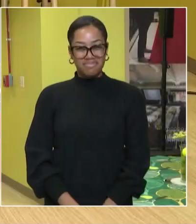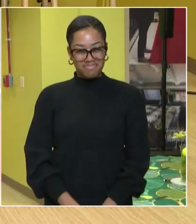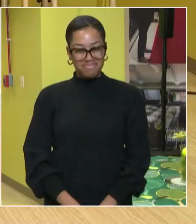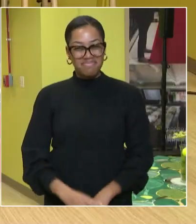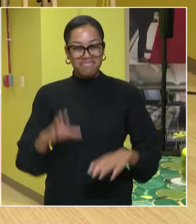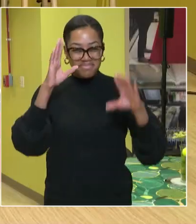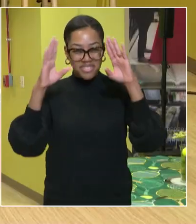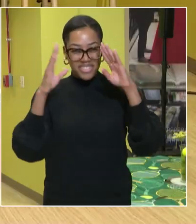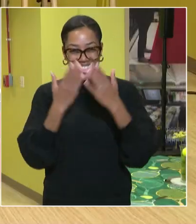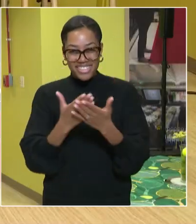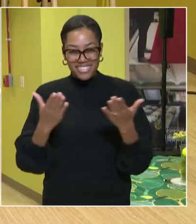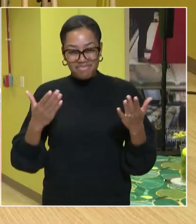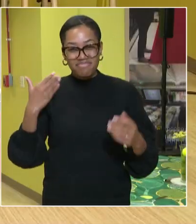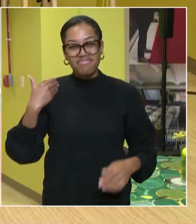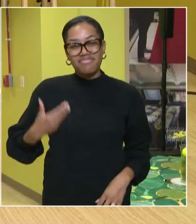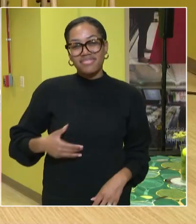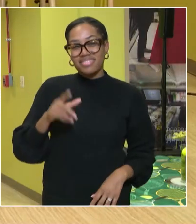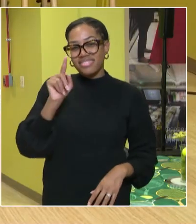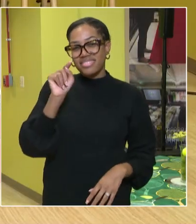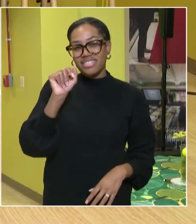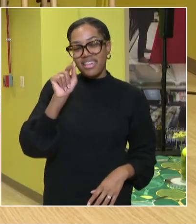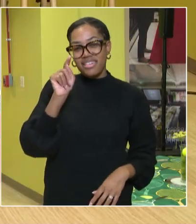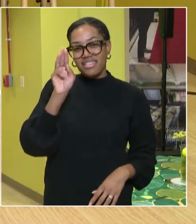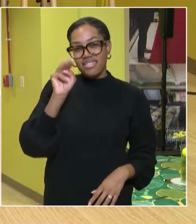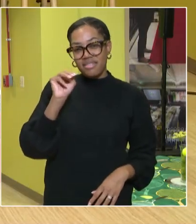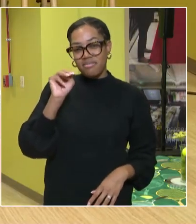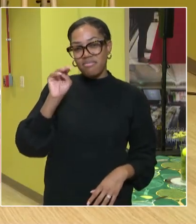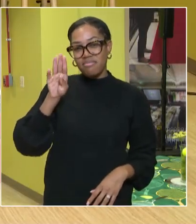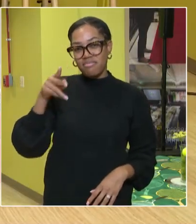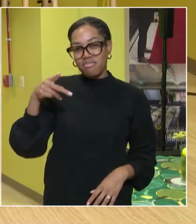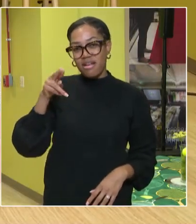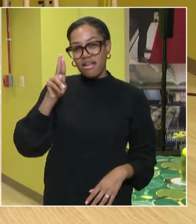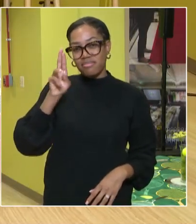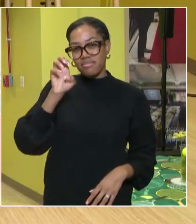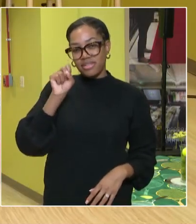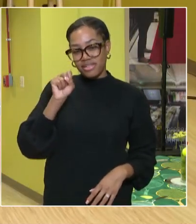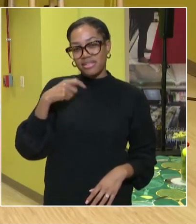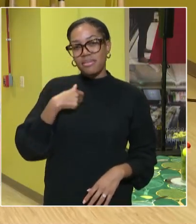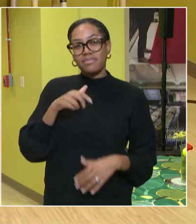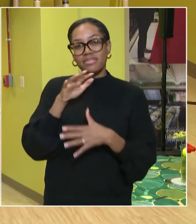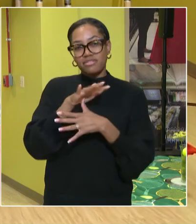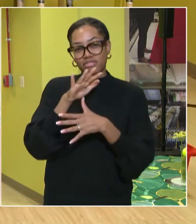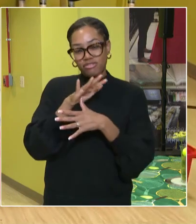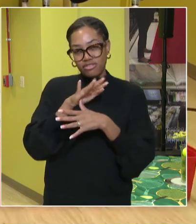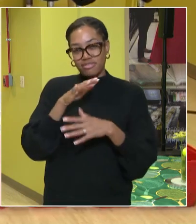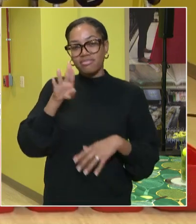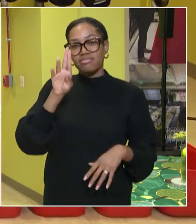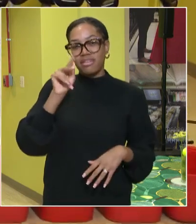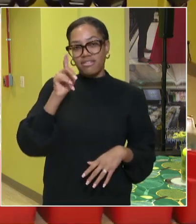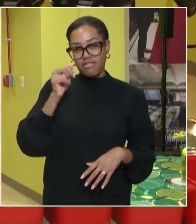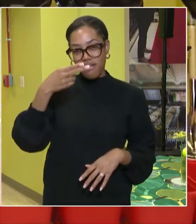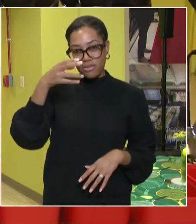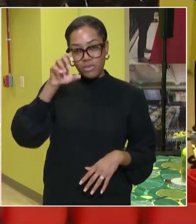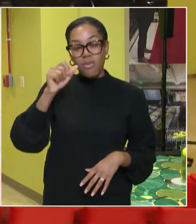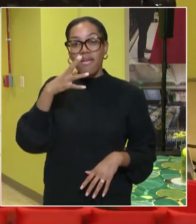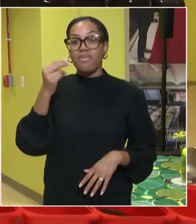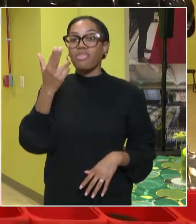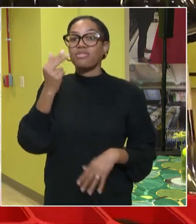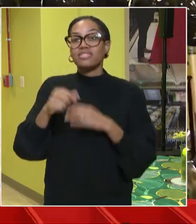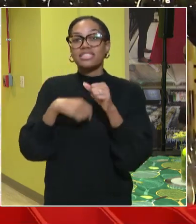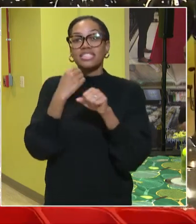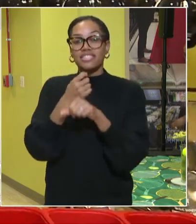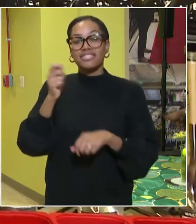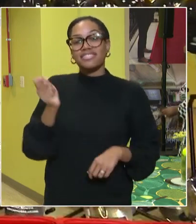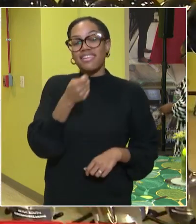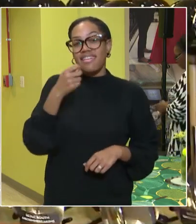Greetings. I am Tatum Alexis Michael Primus, a senior at Benjamin Banneker Academic High School and a 13-year